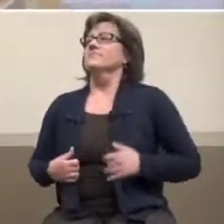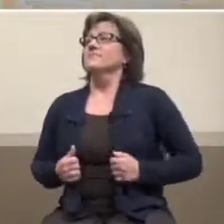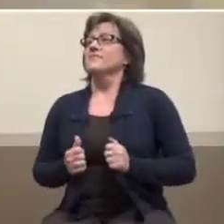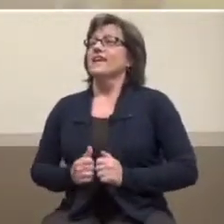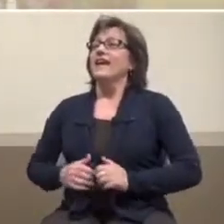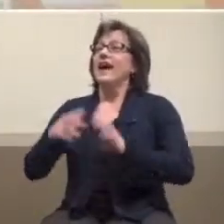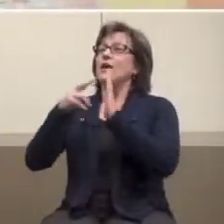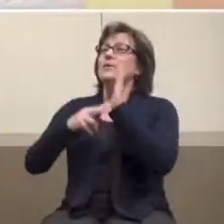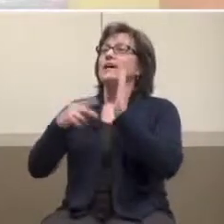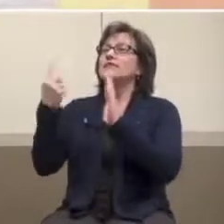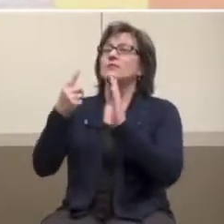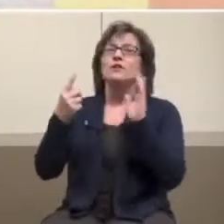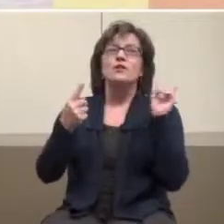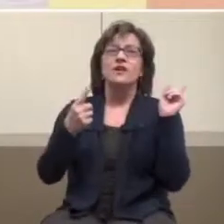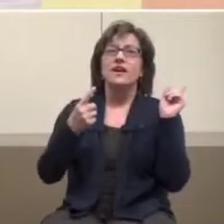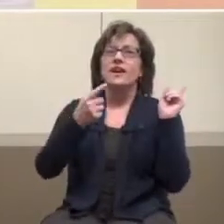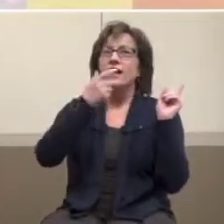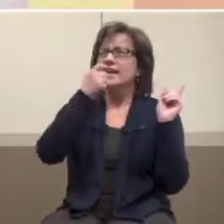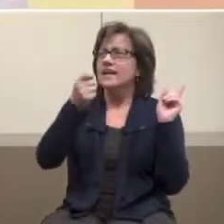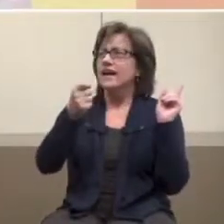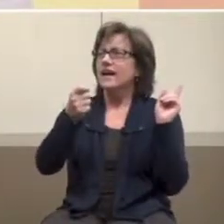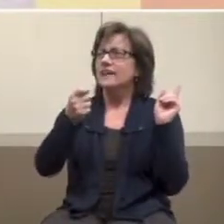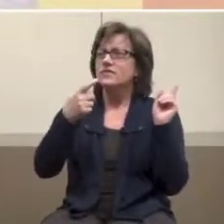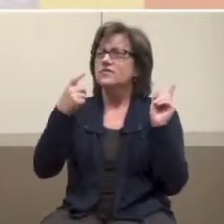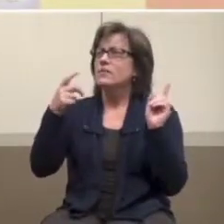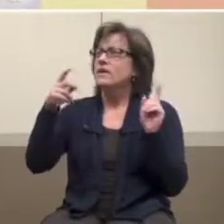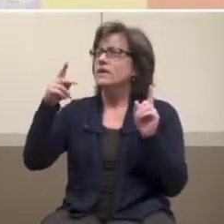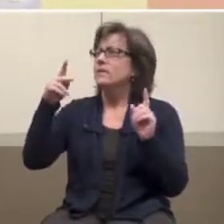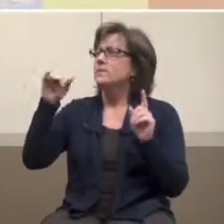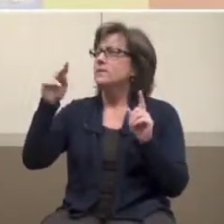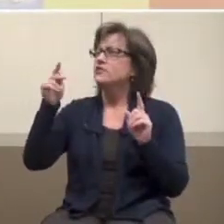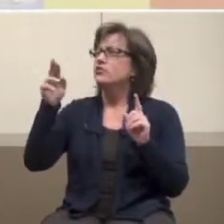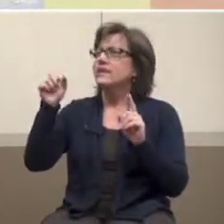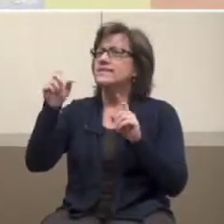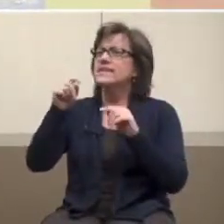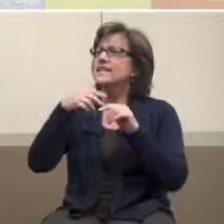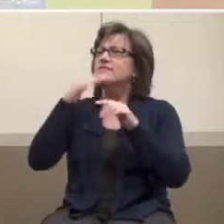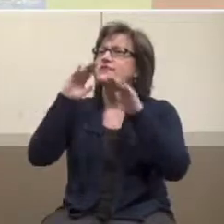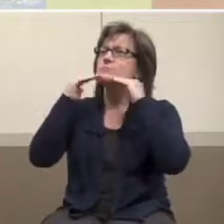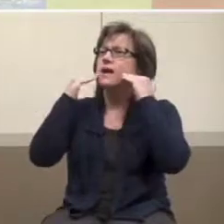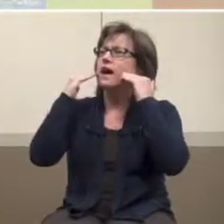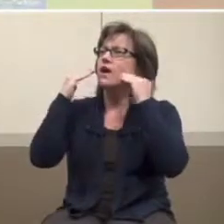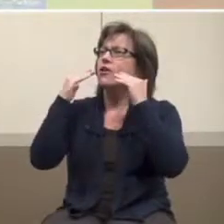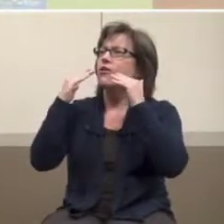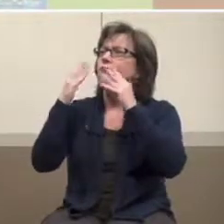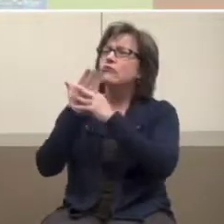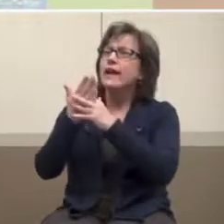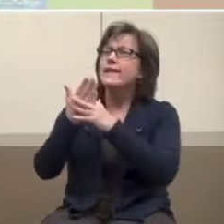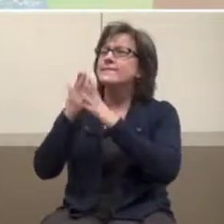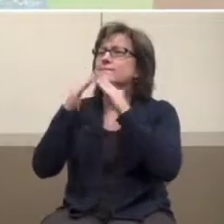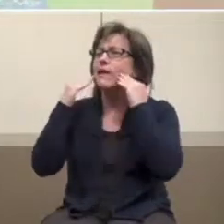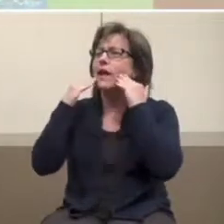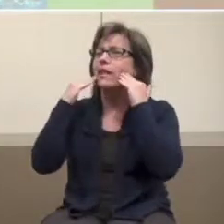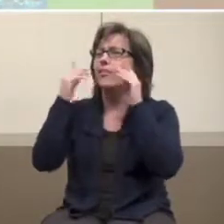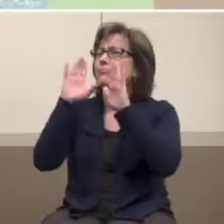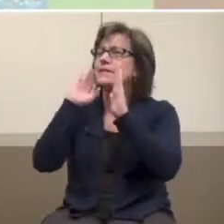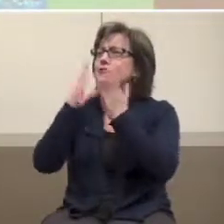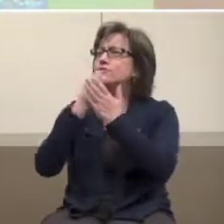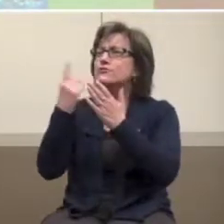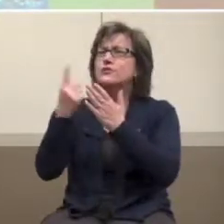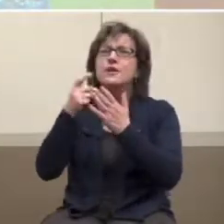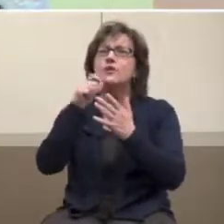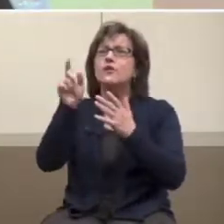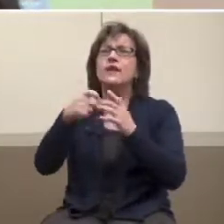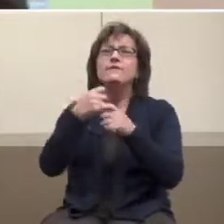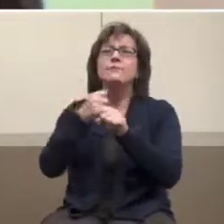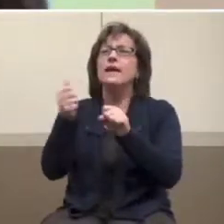you search on Pinterest, he has like smile breaks or smile pictures or something. So not like you want to take the time to make your own when they're